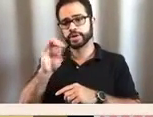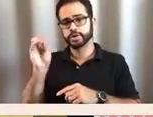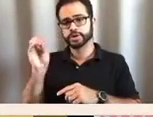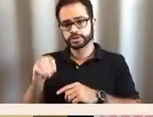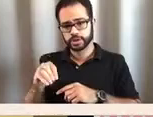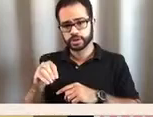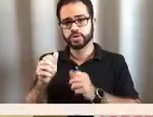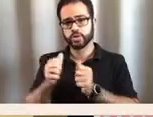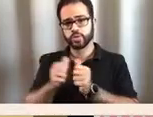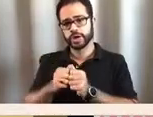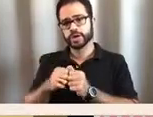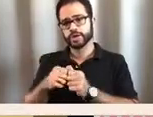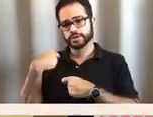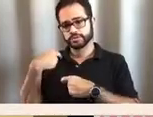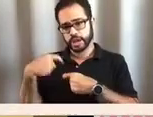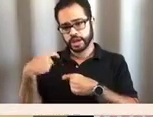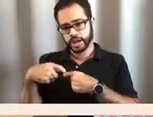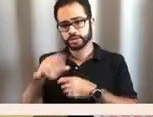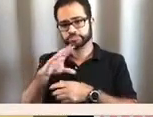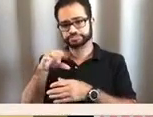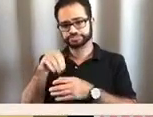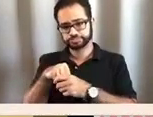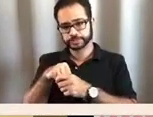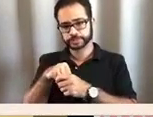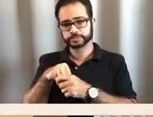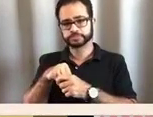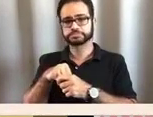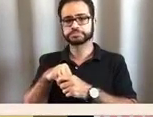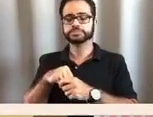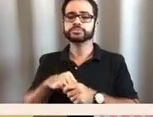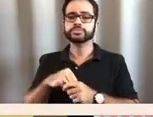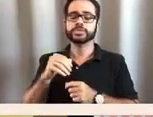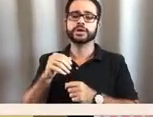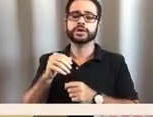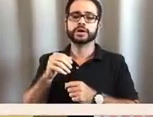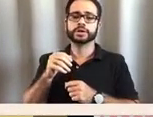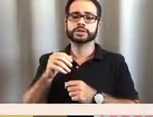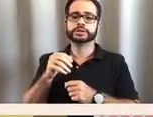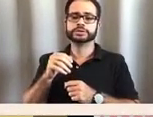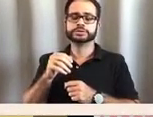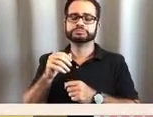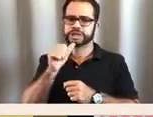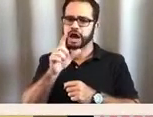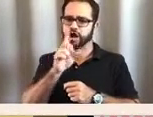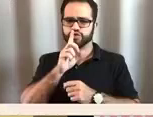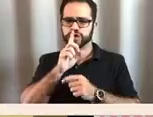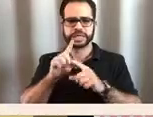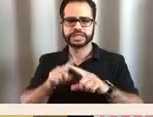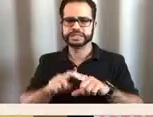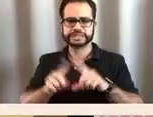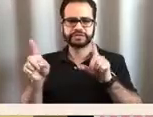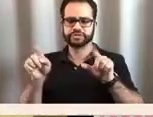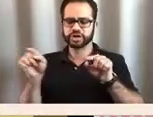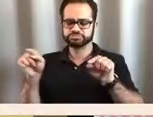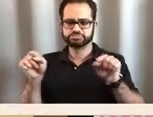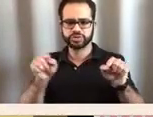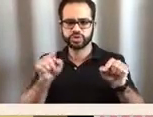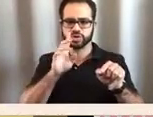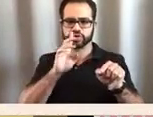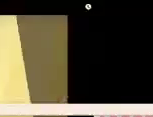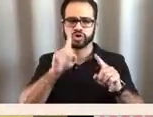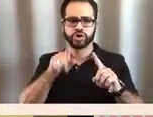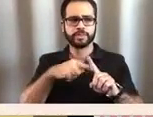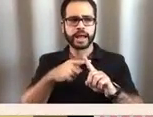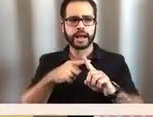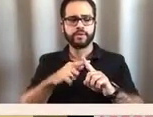with Hispanic or Latino coming in after. And these don't differ so much when we think about